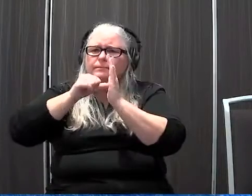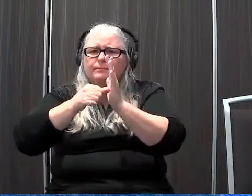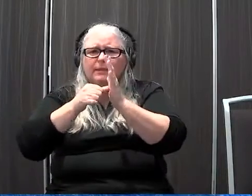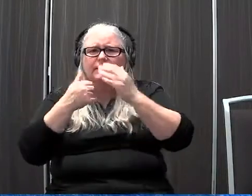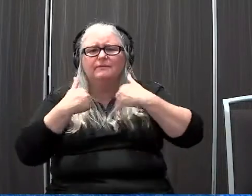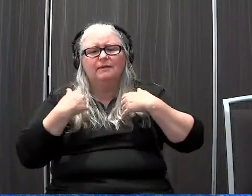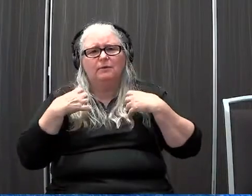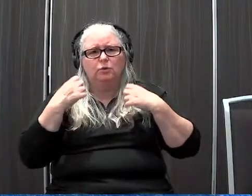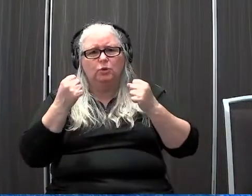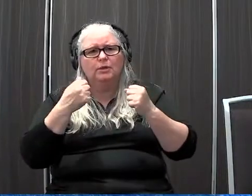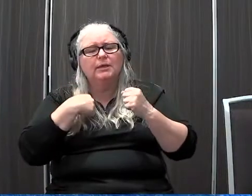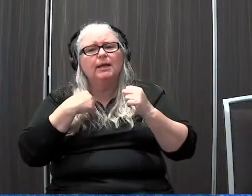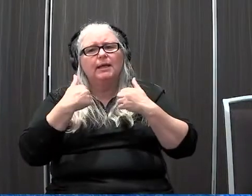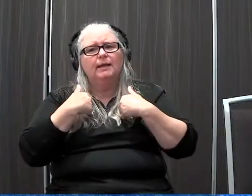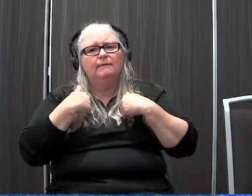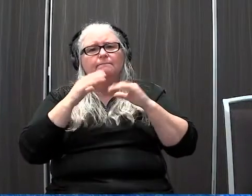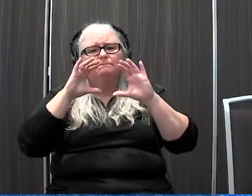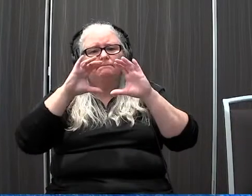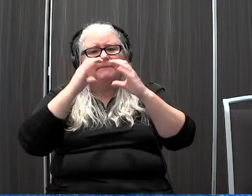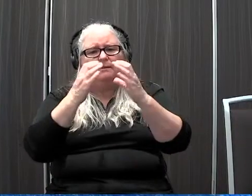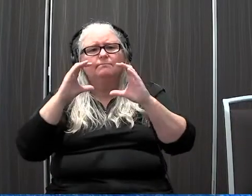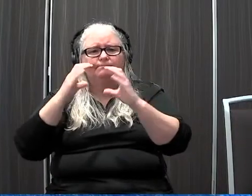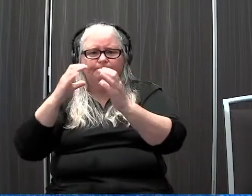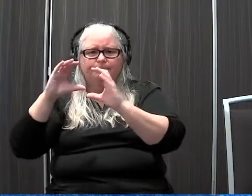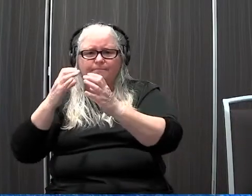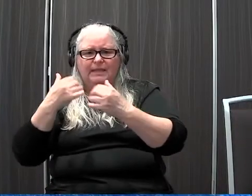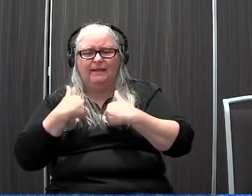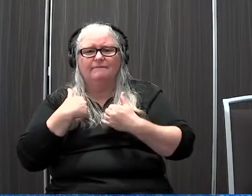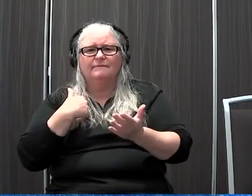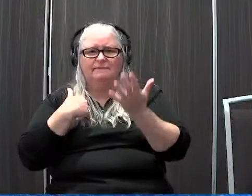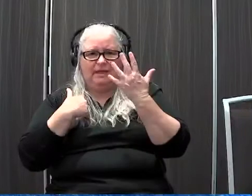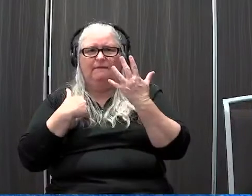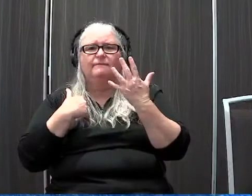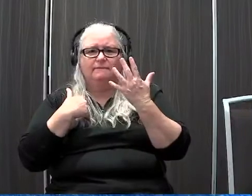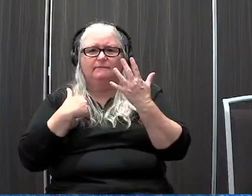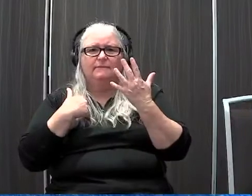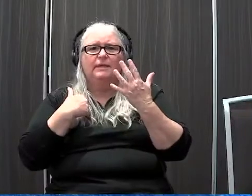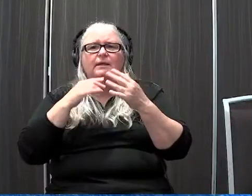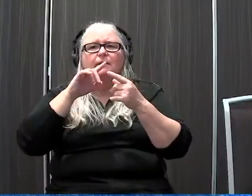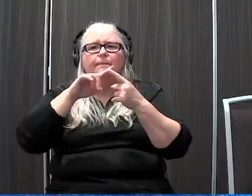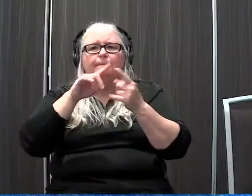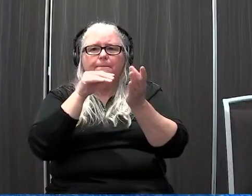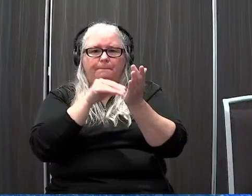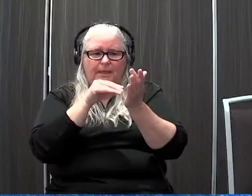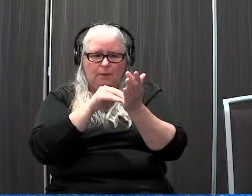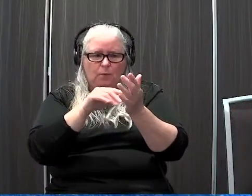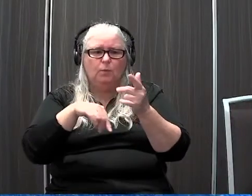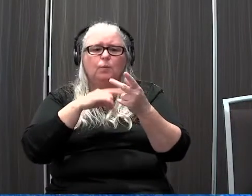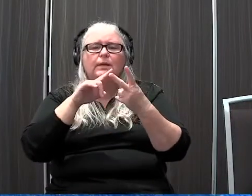I started to kind of group it into categories. And we ended up with these 5 categories being medical,